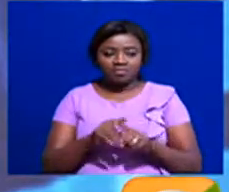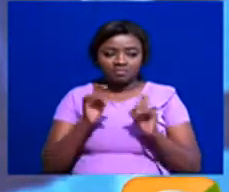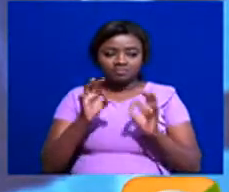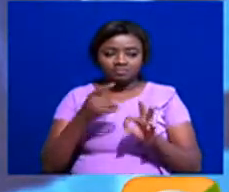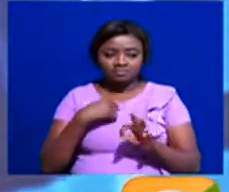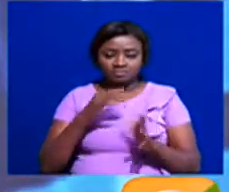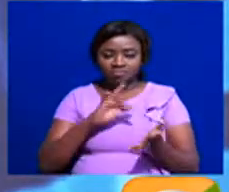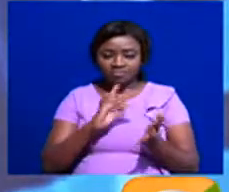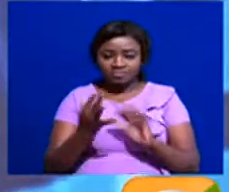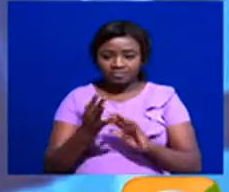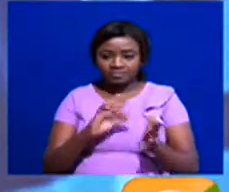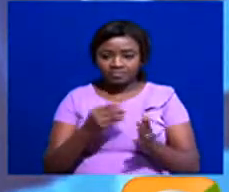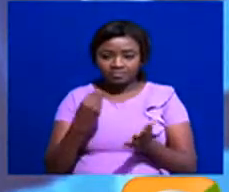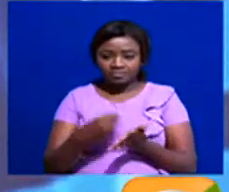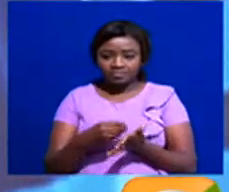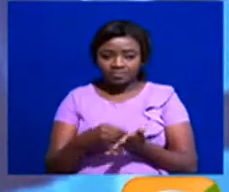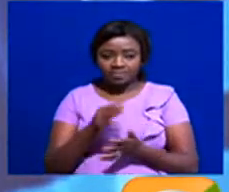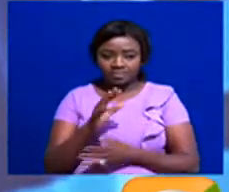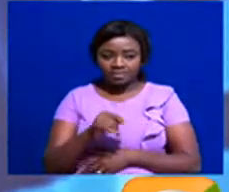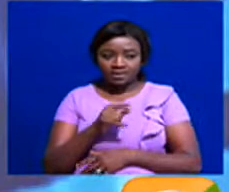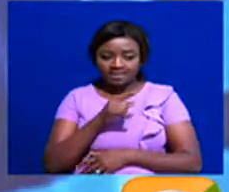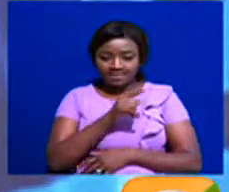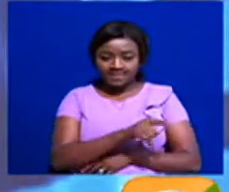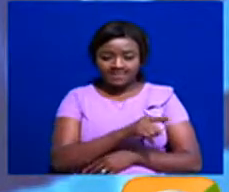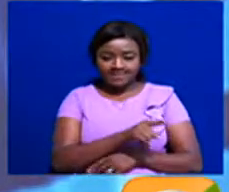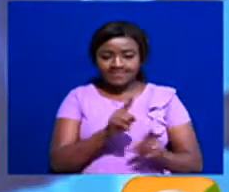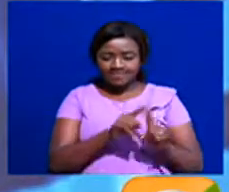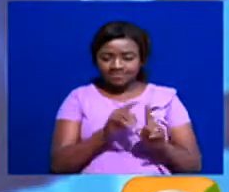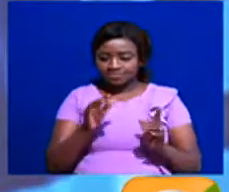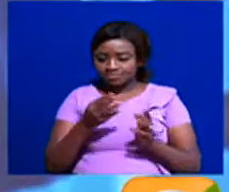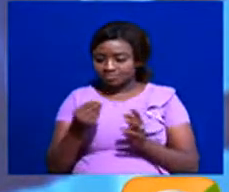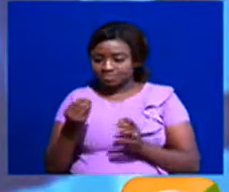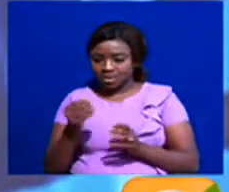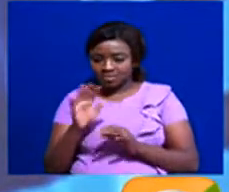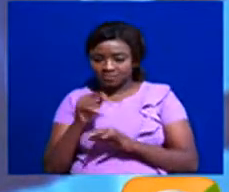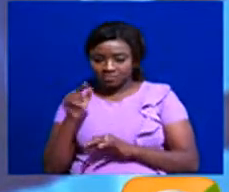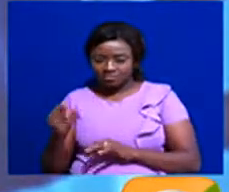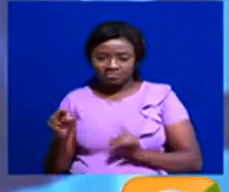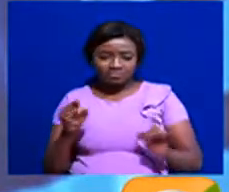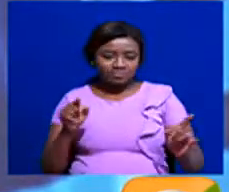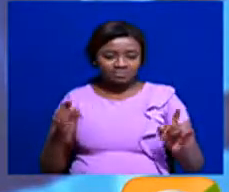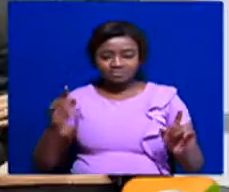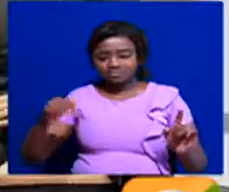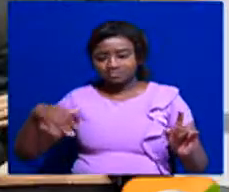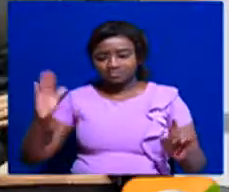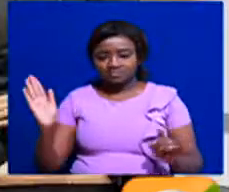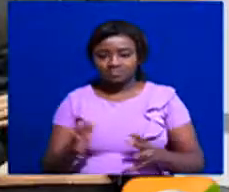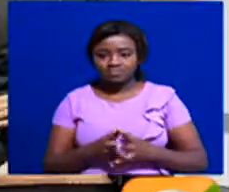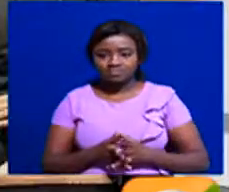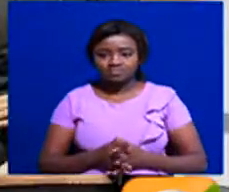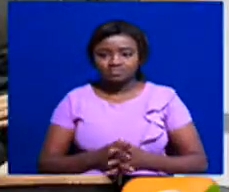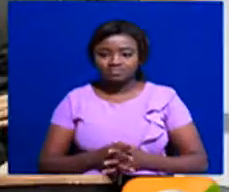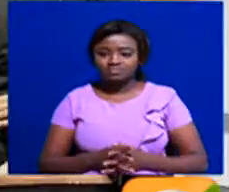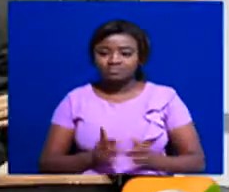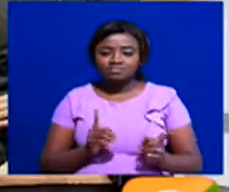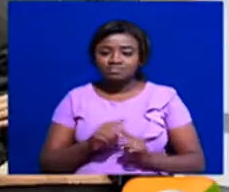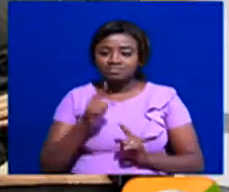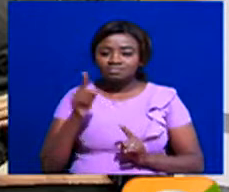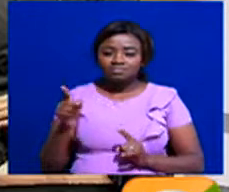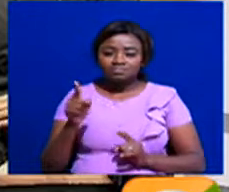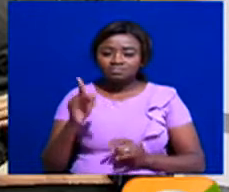from tobacco and that one from nyota bean, the year nyota bean is higher. How has this affected your